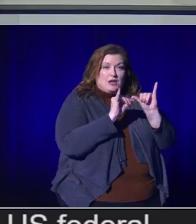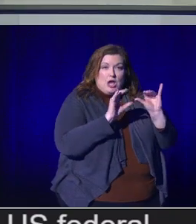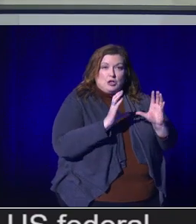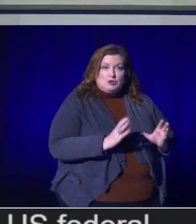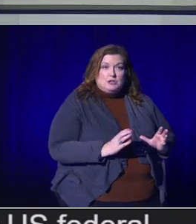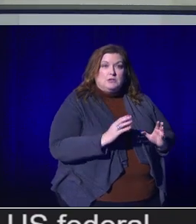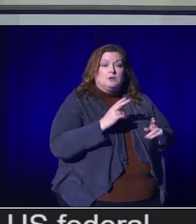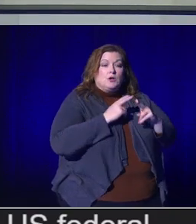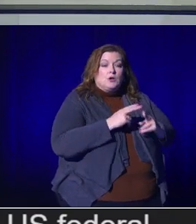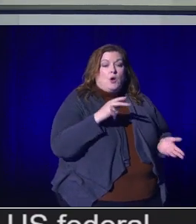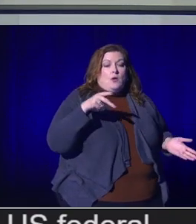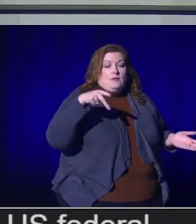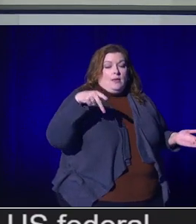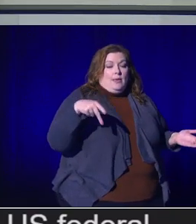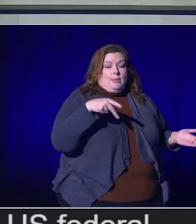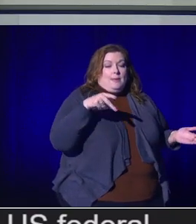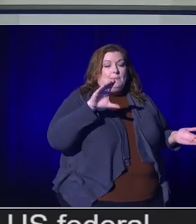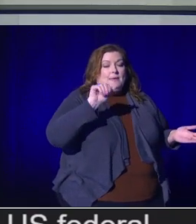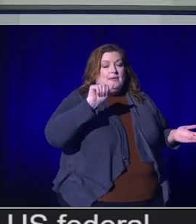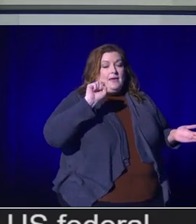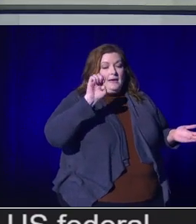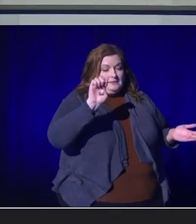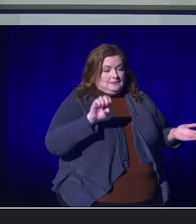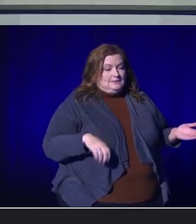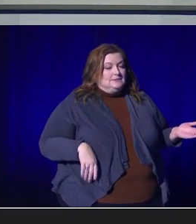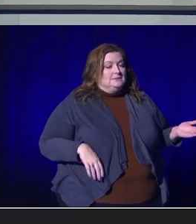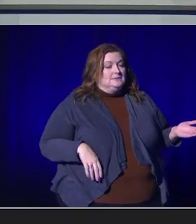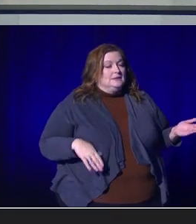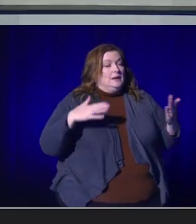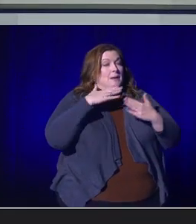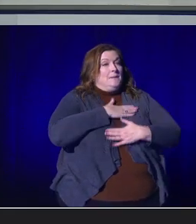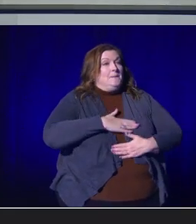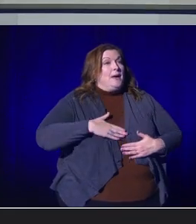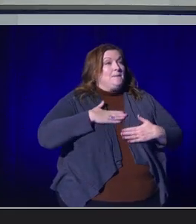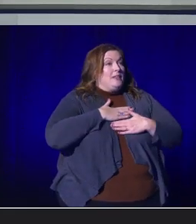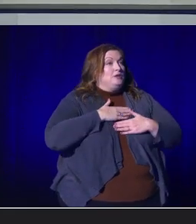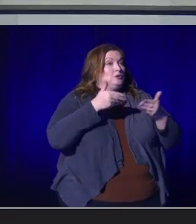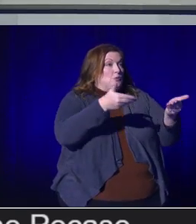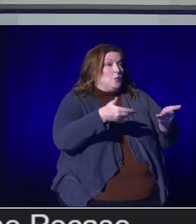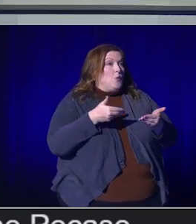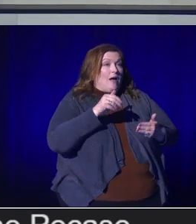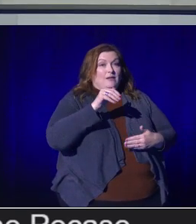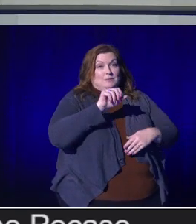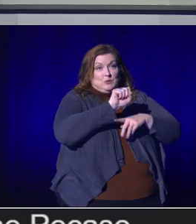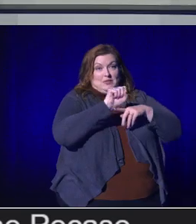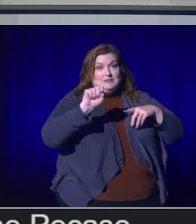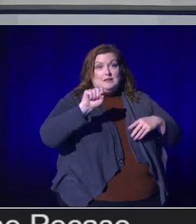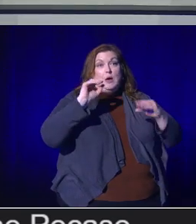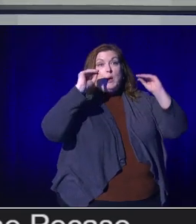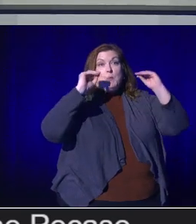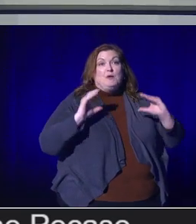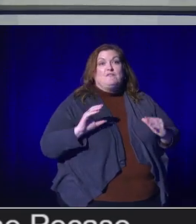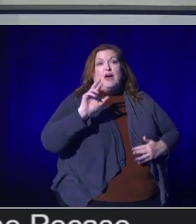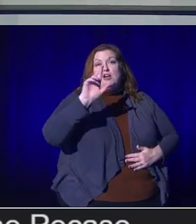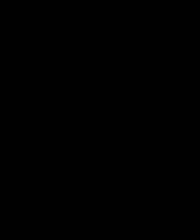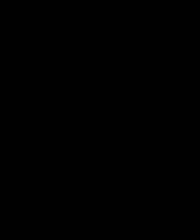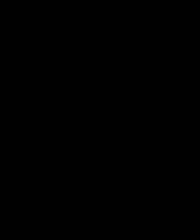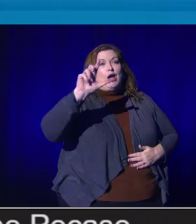known as the PCASE. It's my pleasure. Please welcome to the stage Professor Rachel